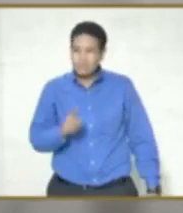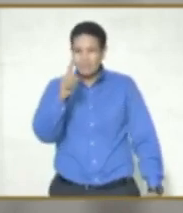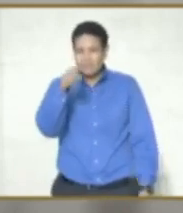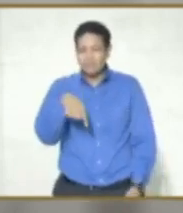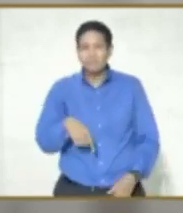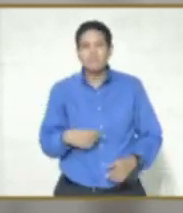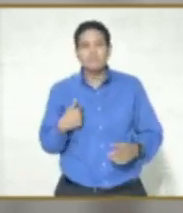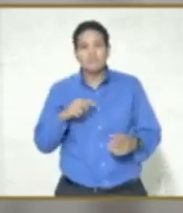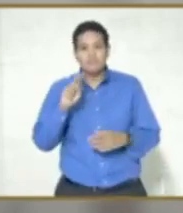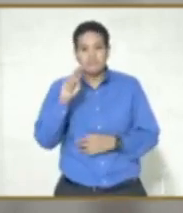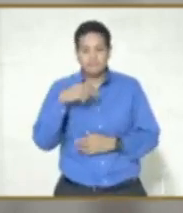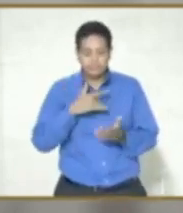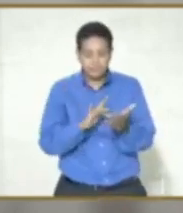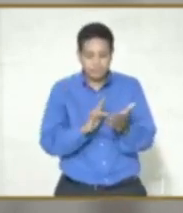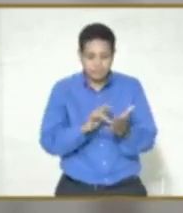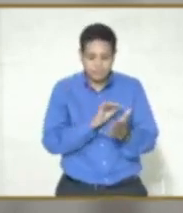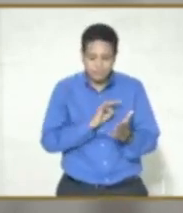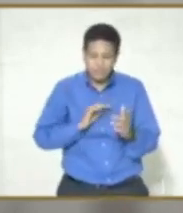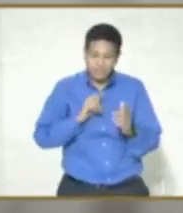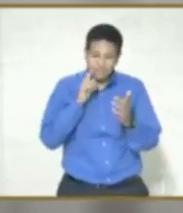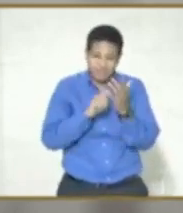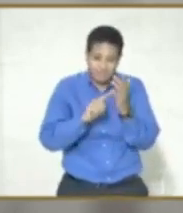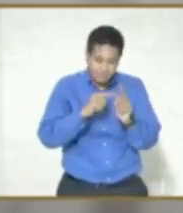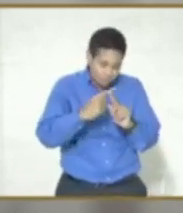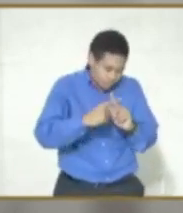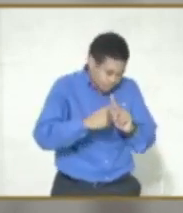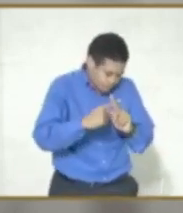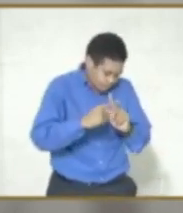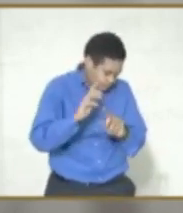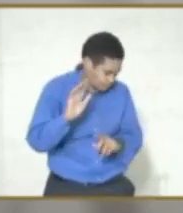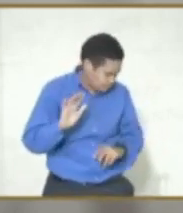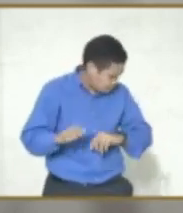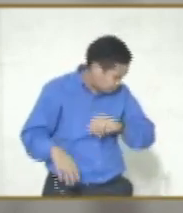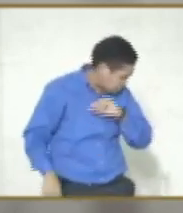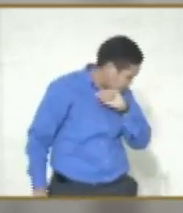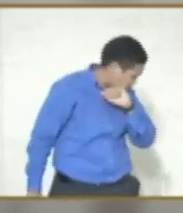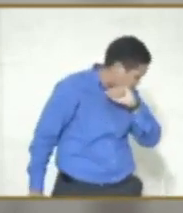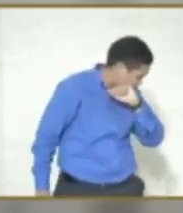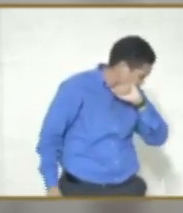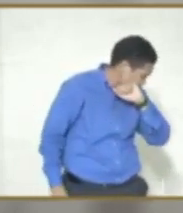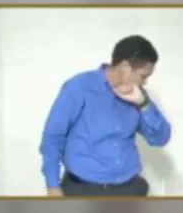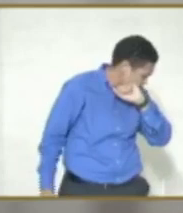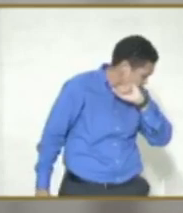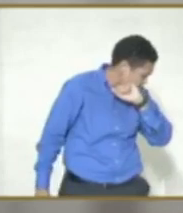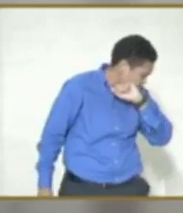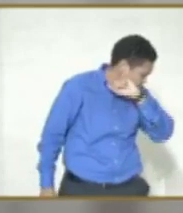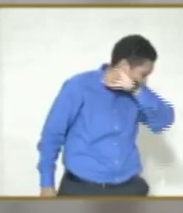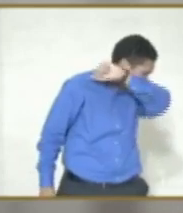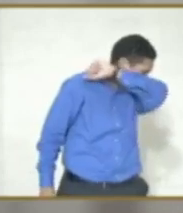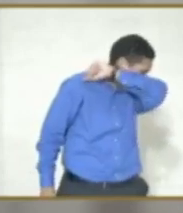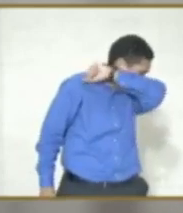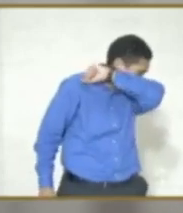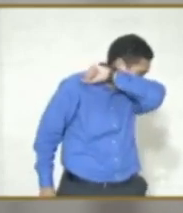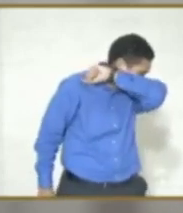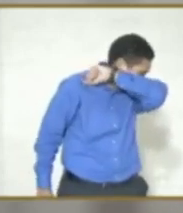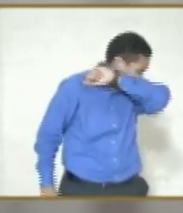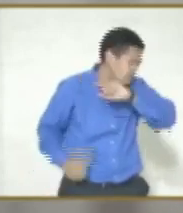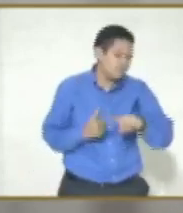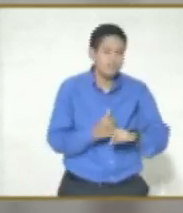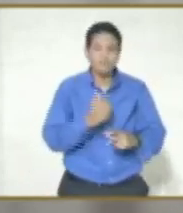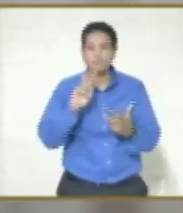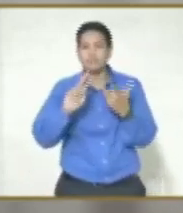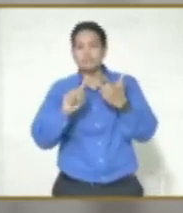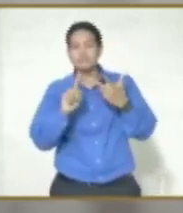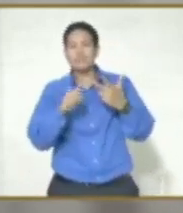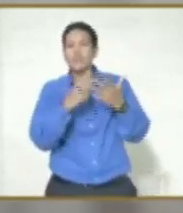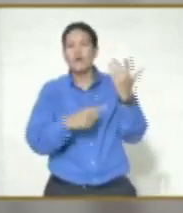have medical staff that check the temperatures of the persons who visit to ensure they do not have the virus? Number 3, what